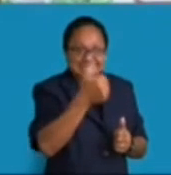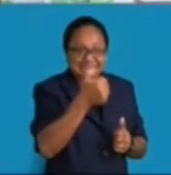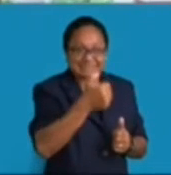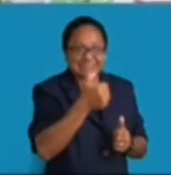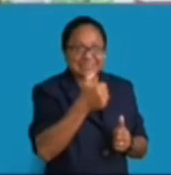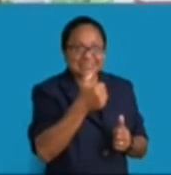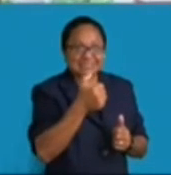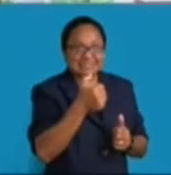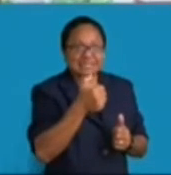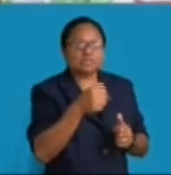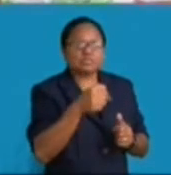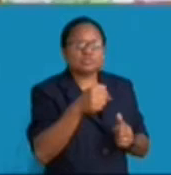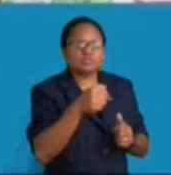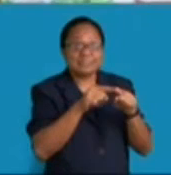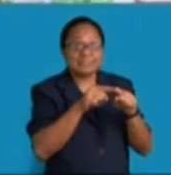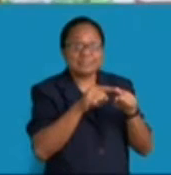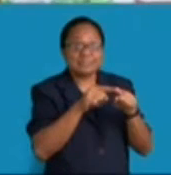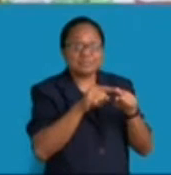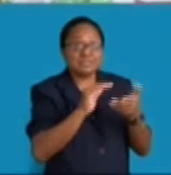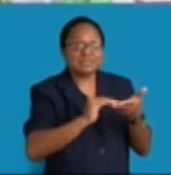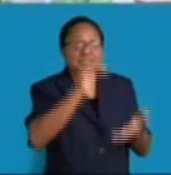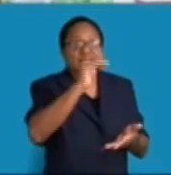5,360, increase of 75%.